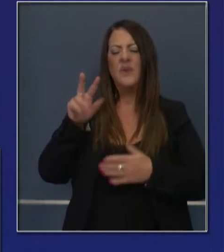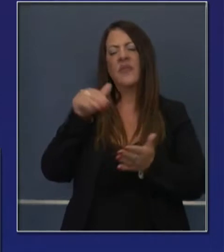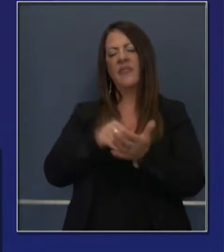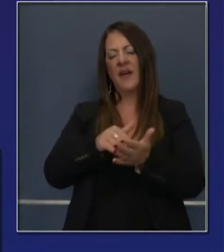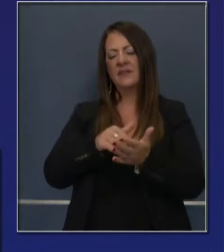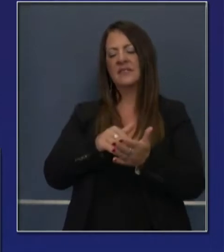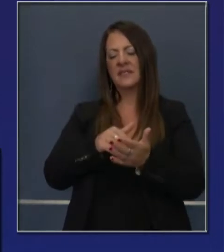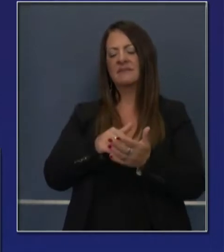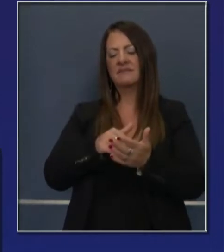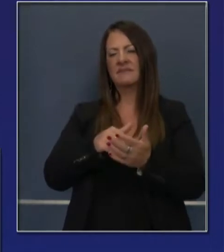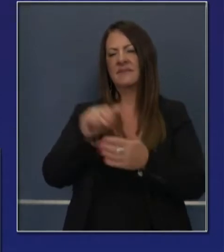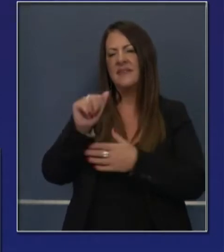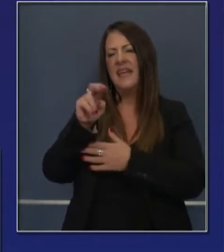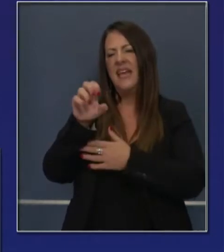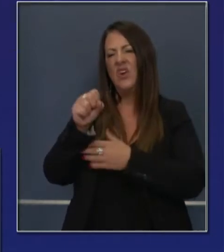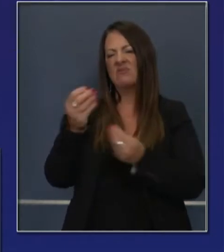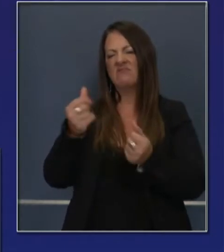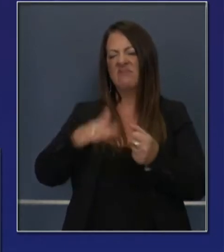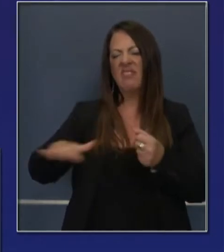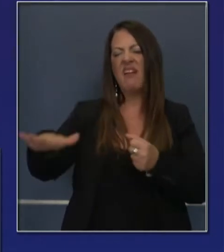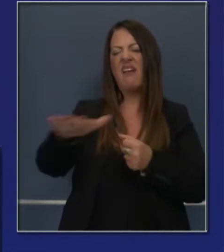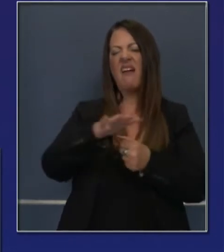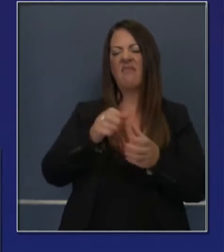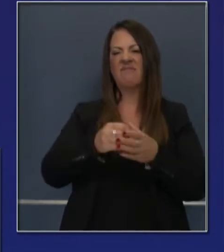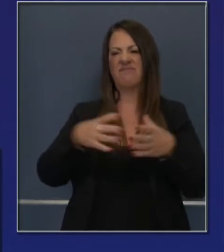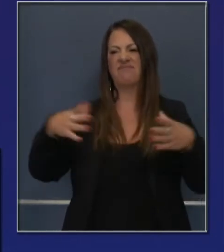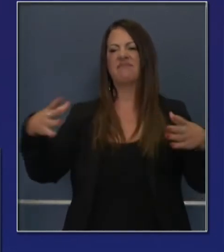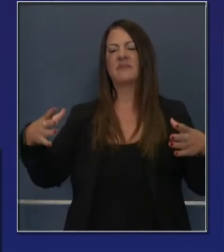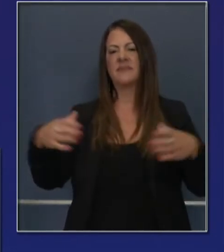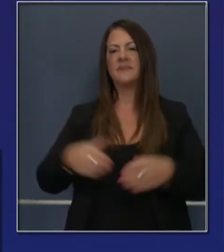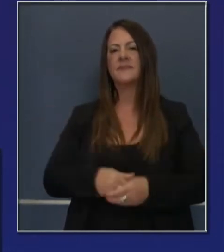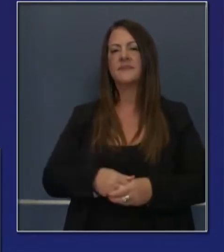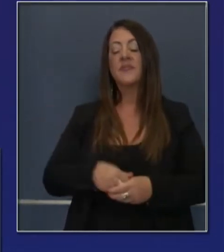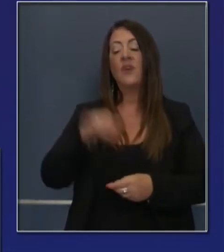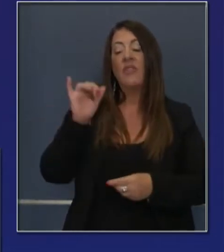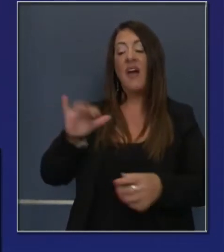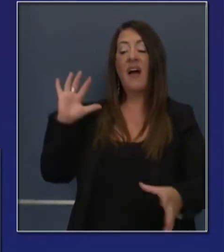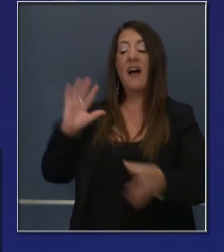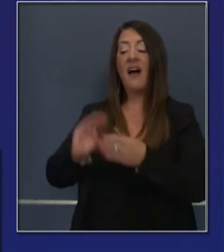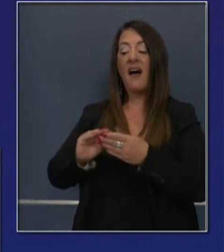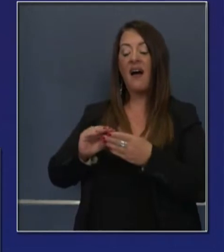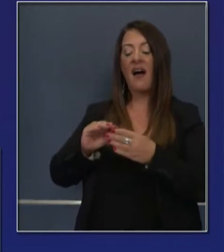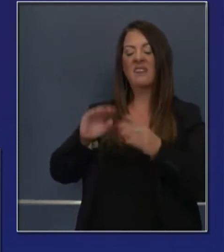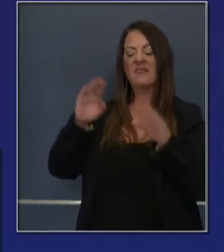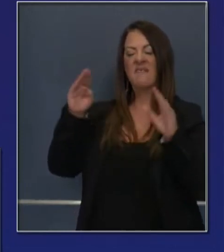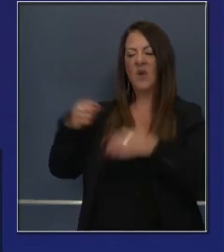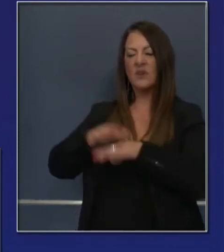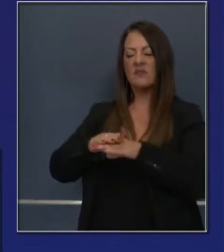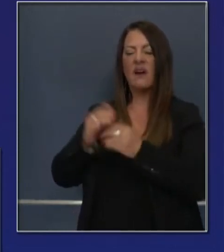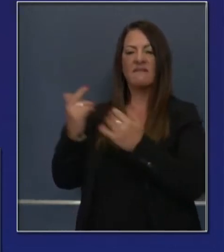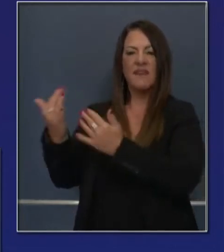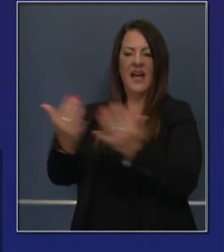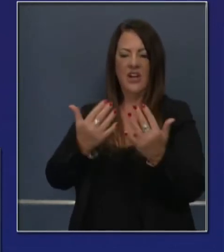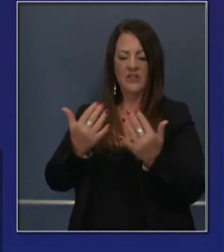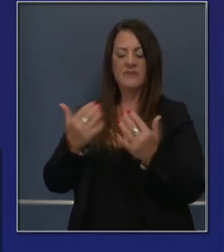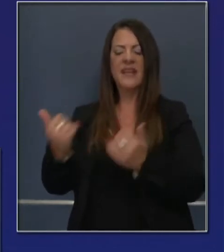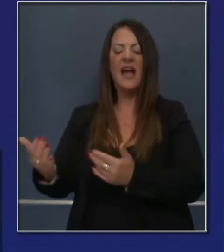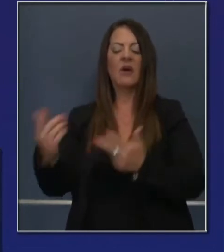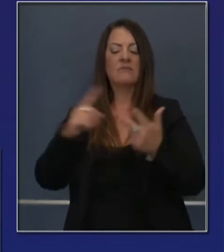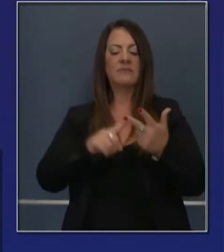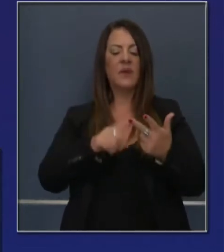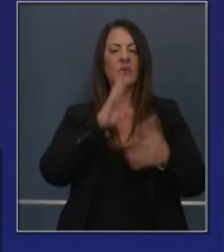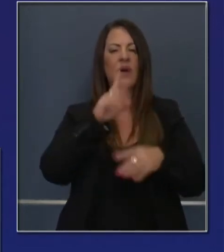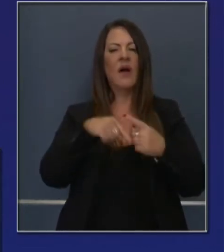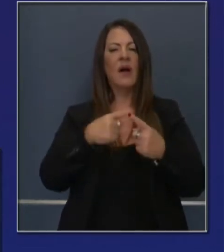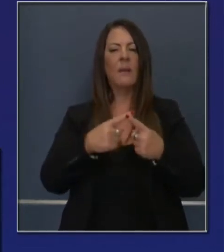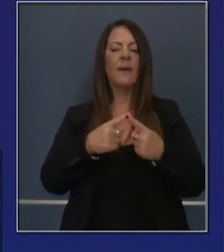it, broad strokes update in terms of the wildfires in the state. Let me just update you quickly on the case numbers on COVID. In the last